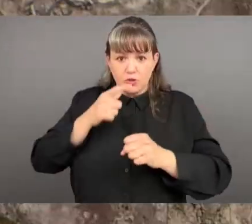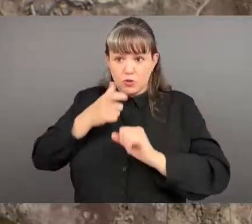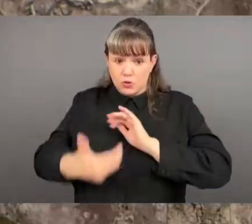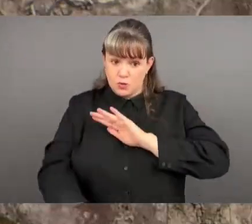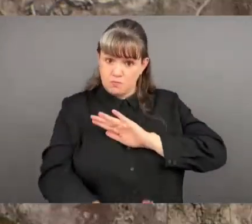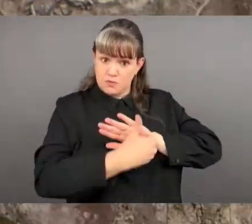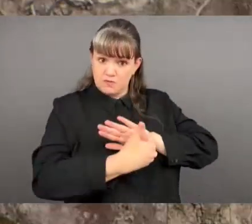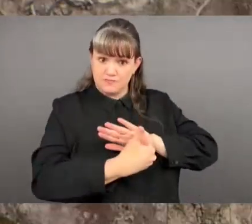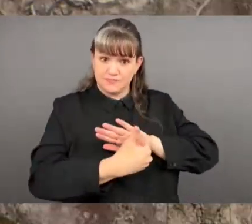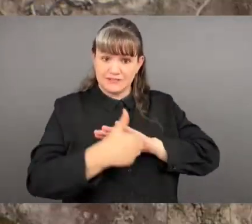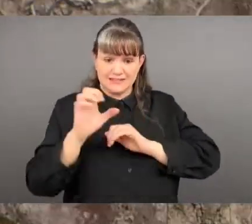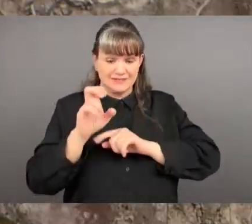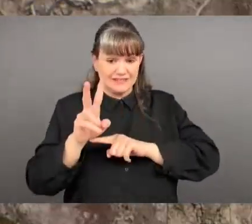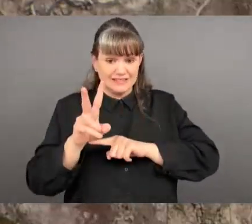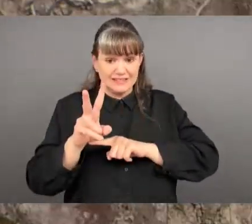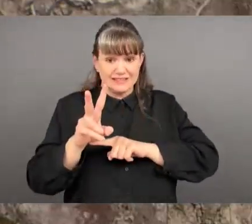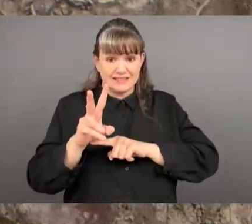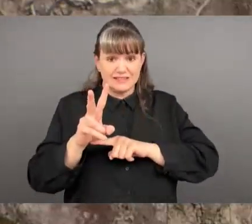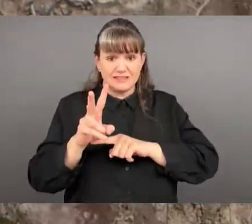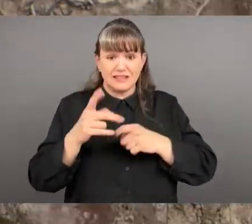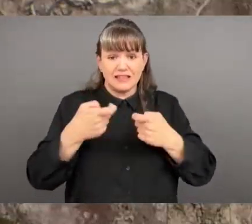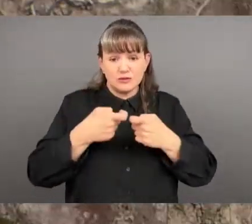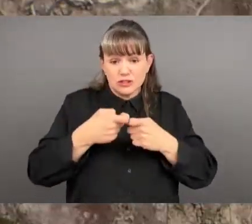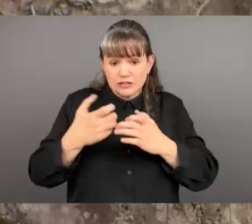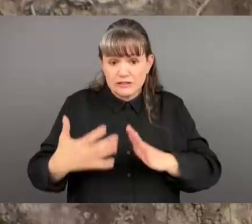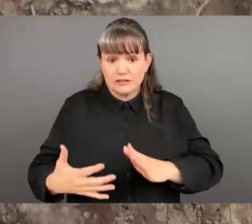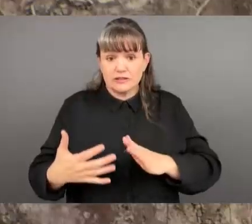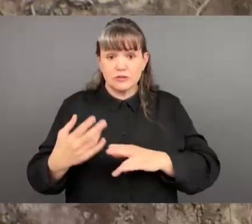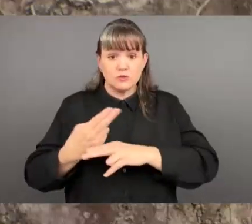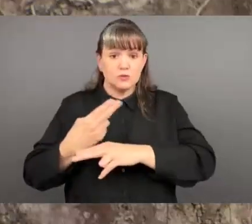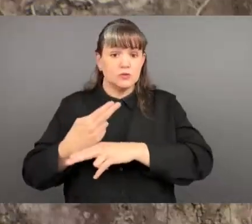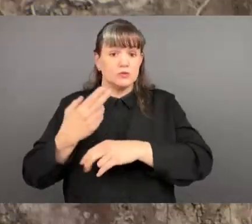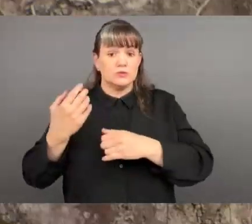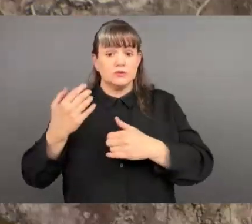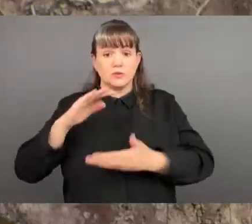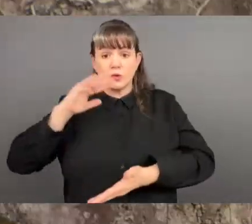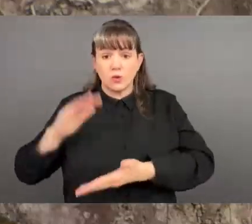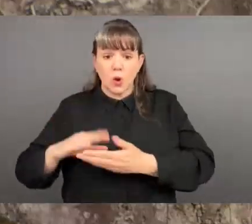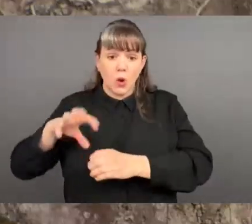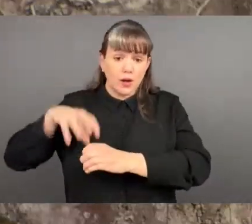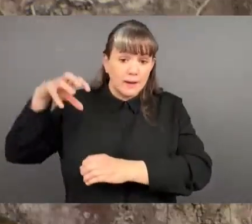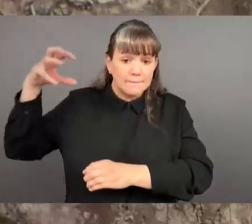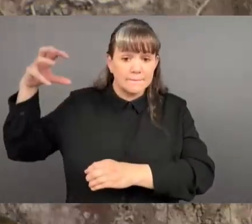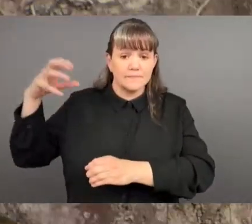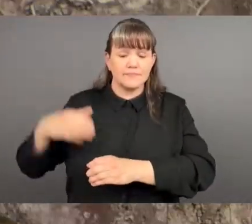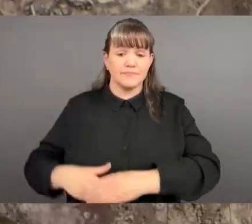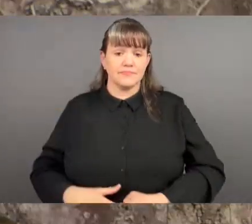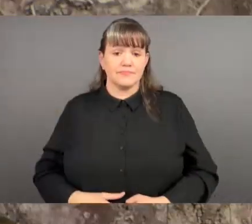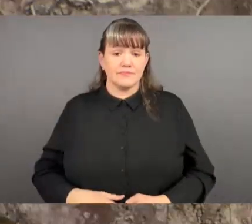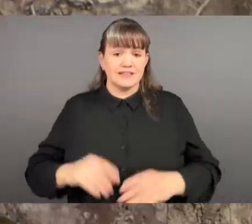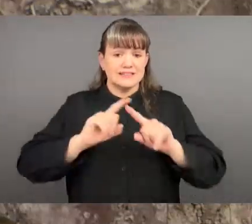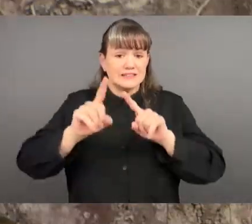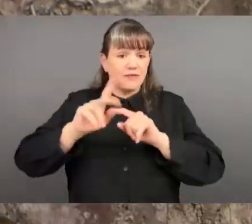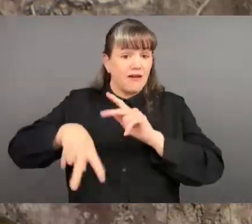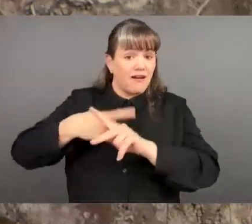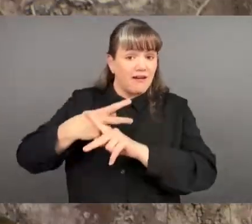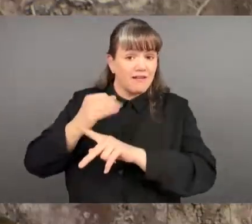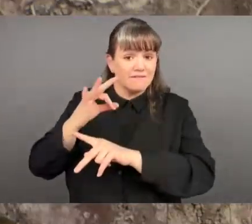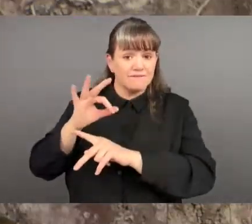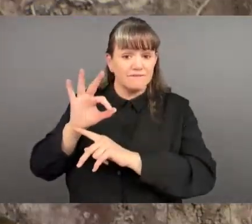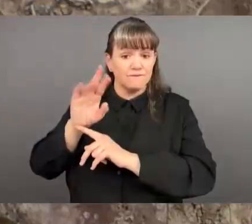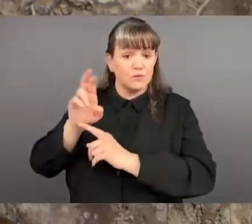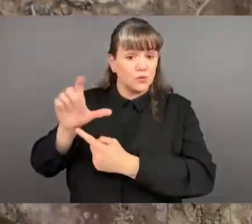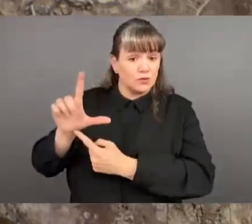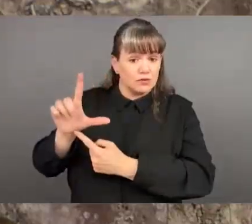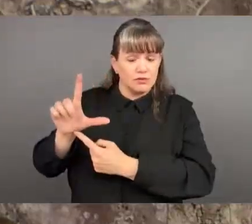fuel standard, opposed, Honourable Speaker, to the output-based pricing system, opposed, Honourable Speaker, to Clean BC, opposed to